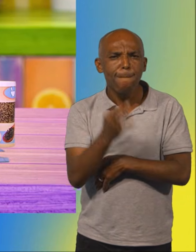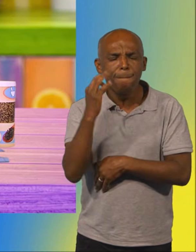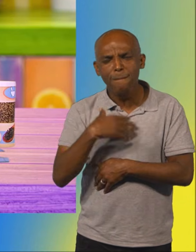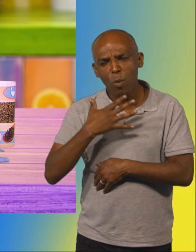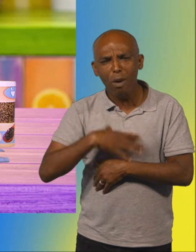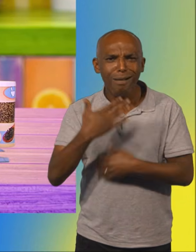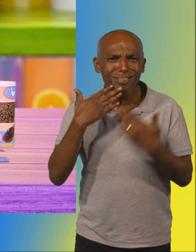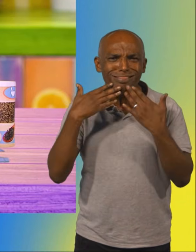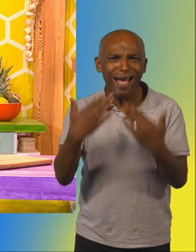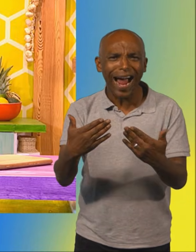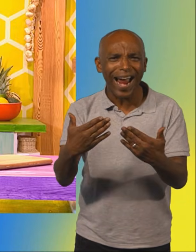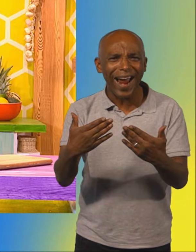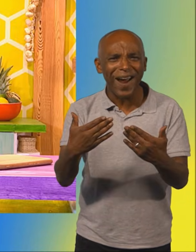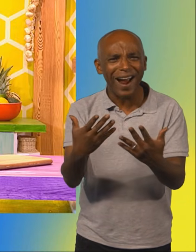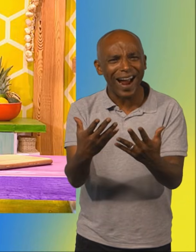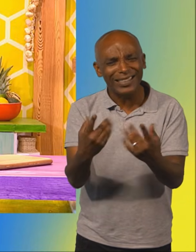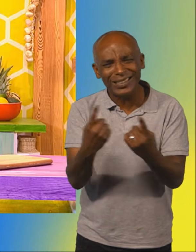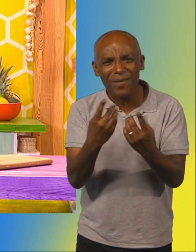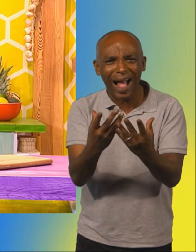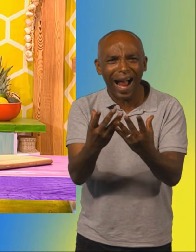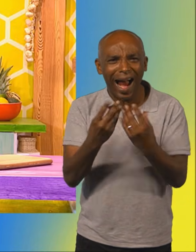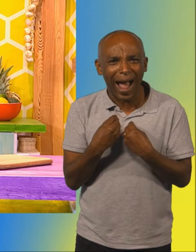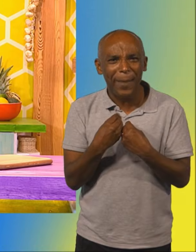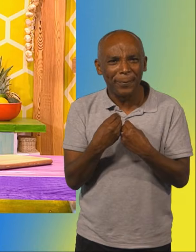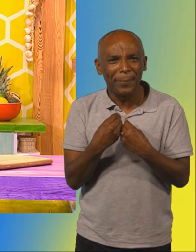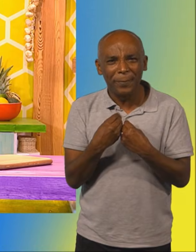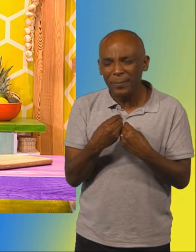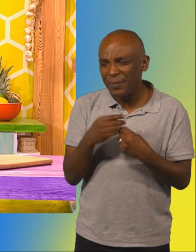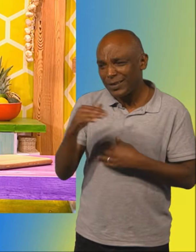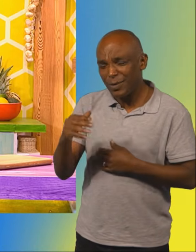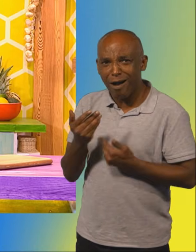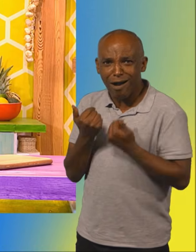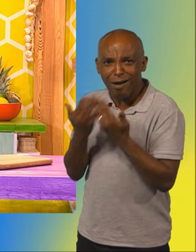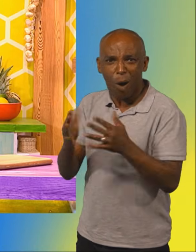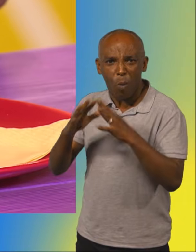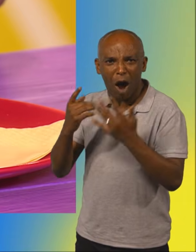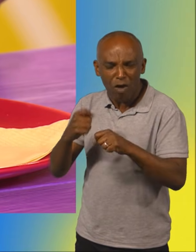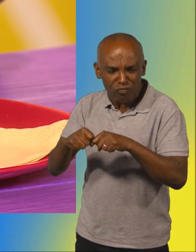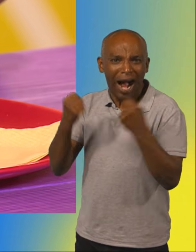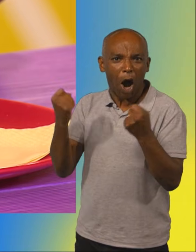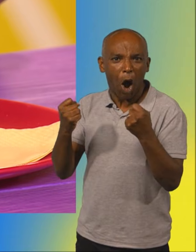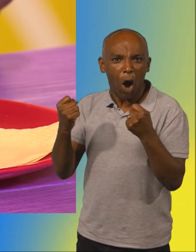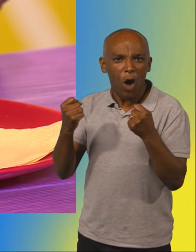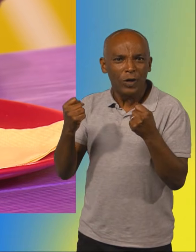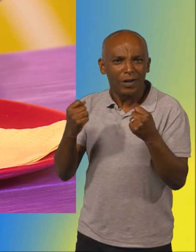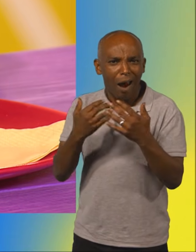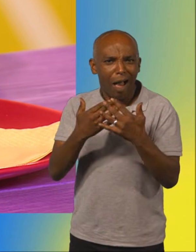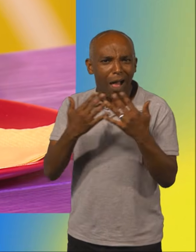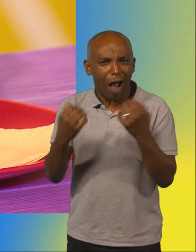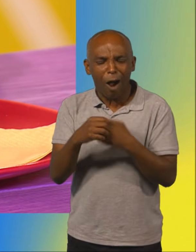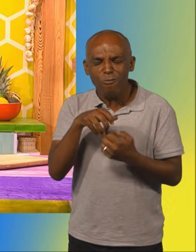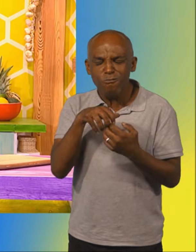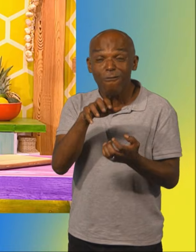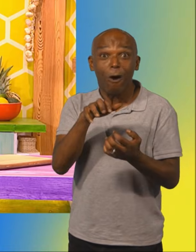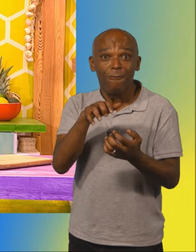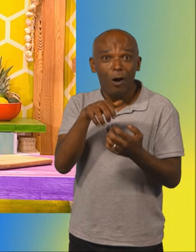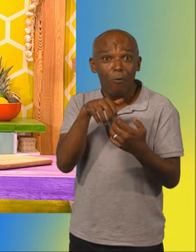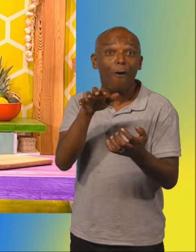world records. Lots of huffs and puffs, the big bad wolf. A hula hoop for you,